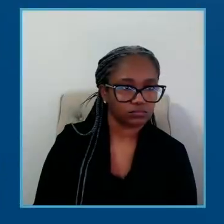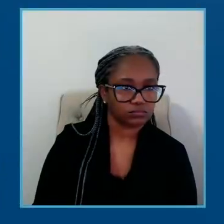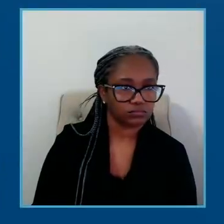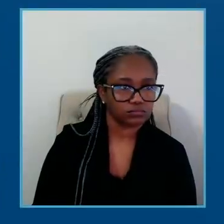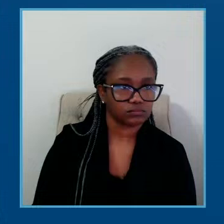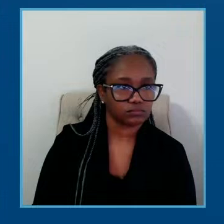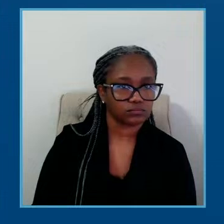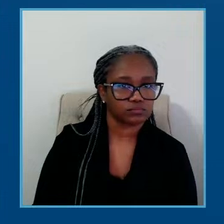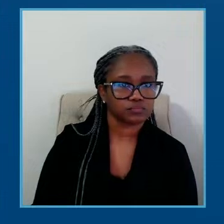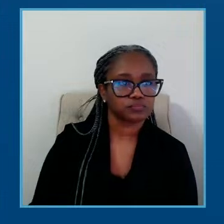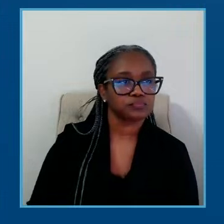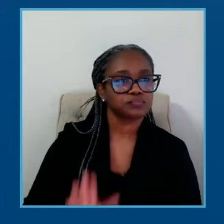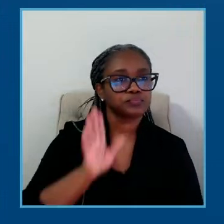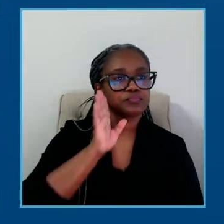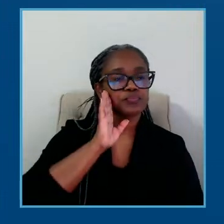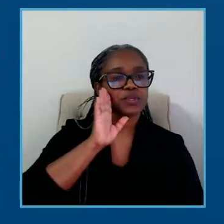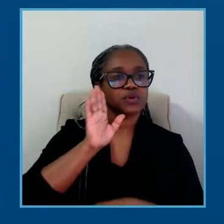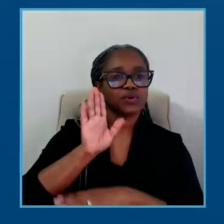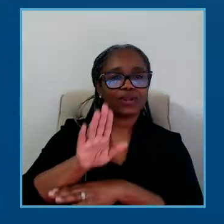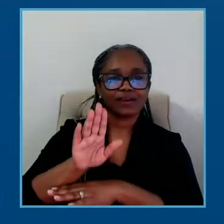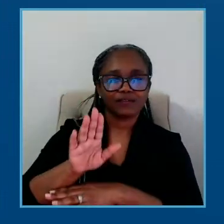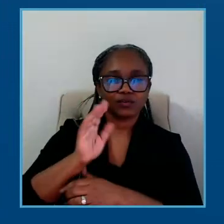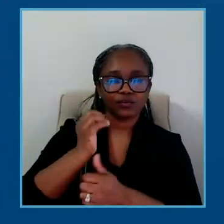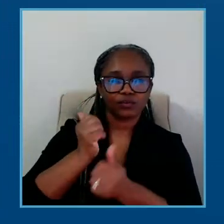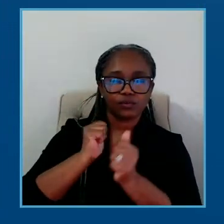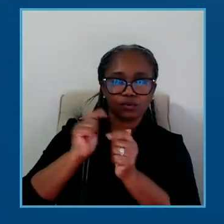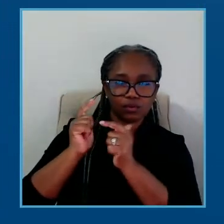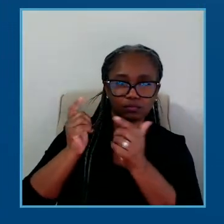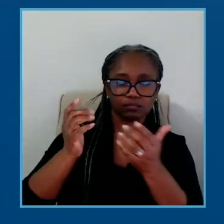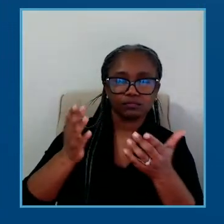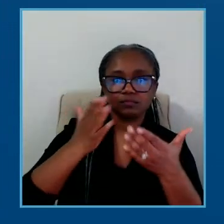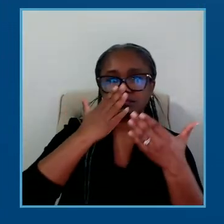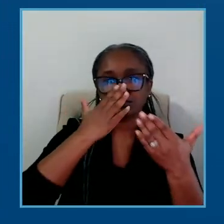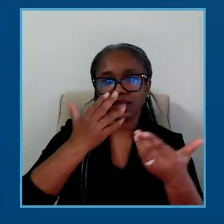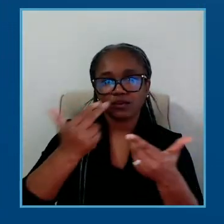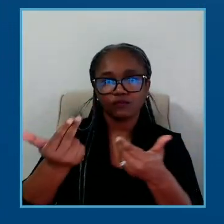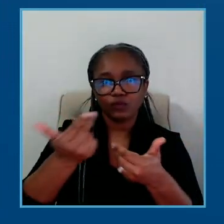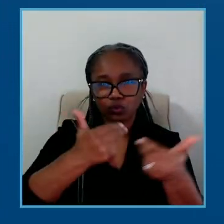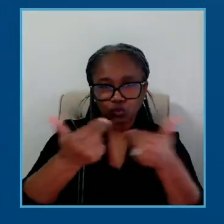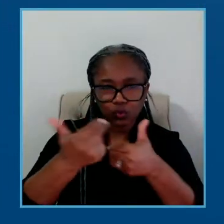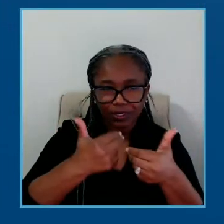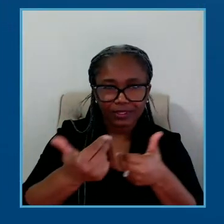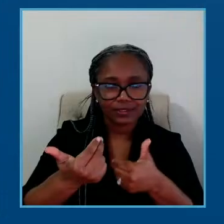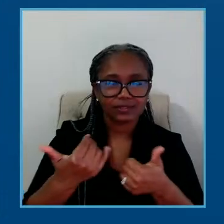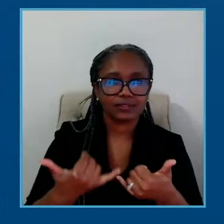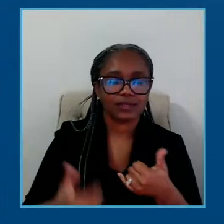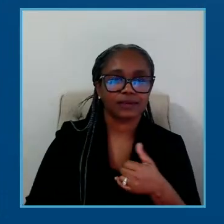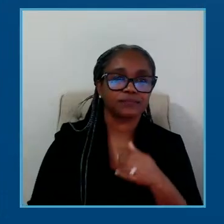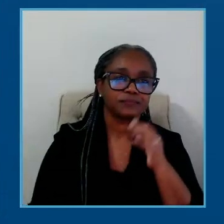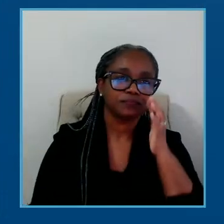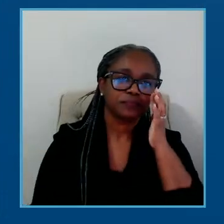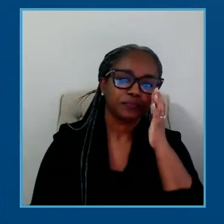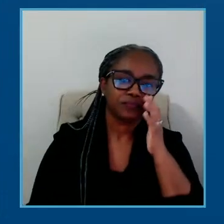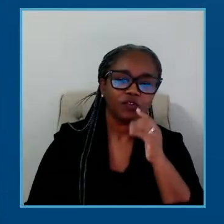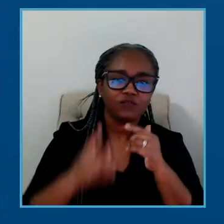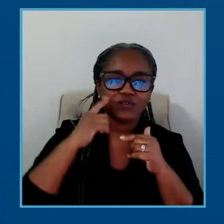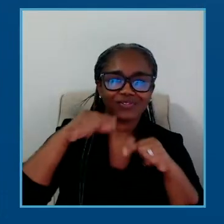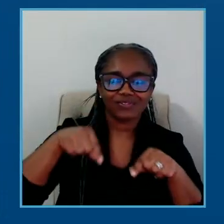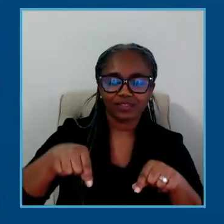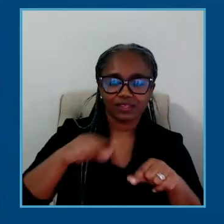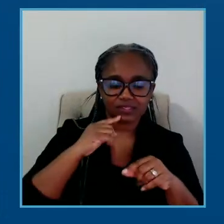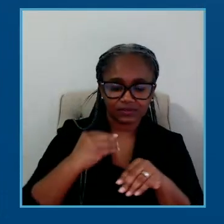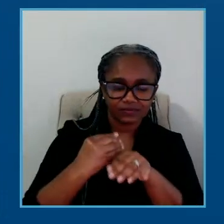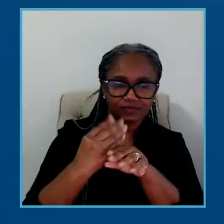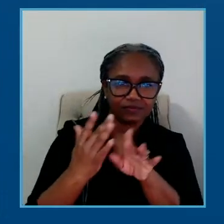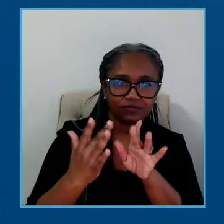Good afternoon, everyone. Thank you for joining us today for our virtual meeting of the DNC's Credentials Committee. As a